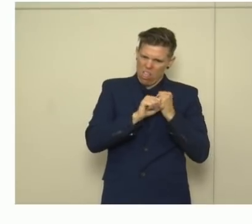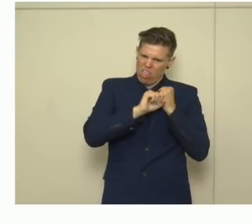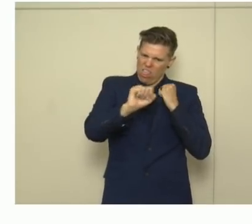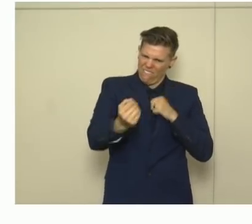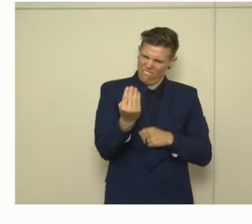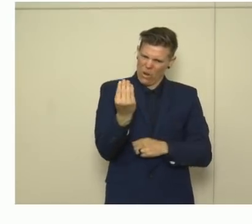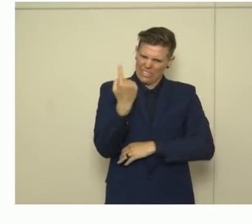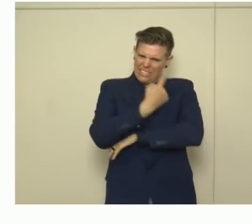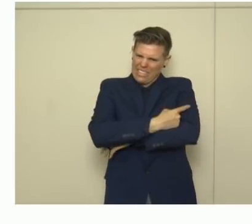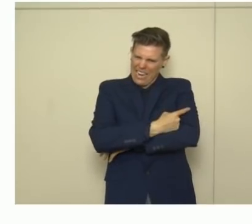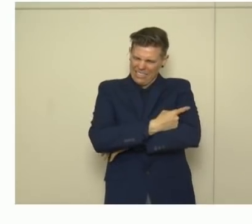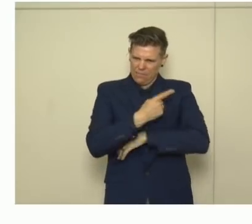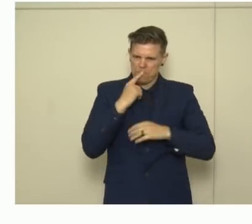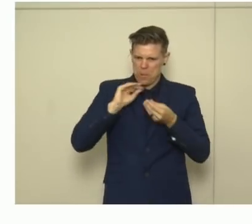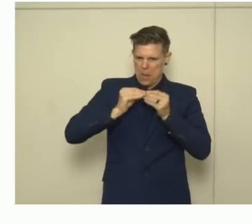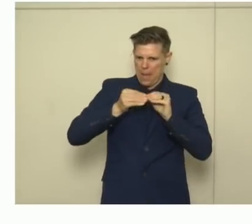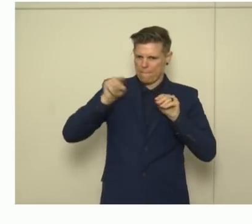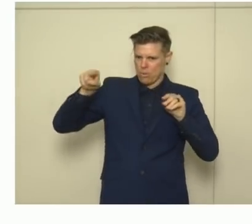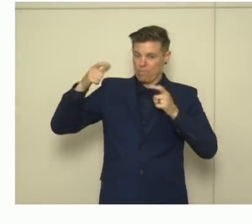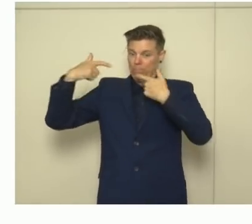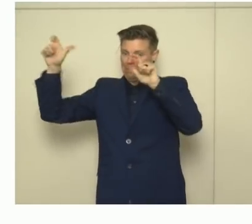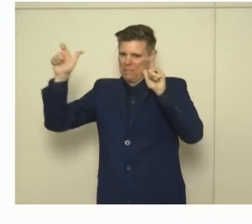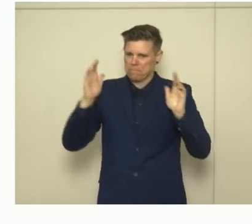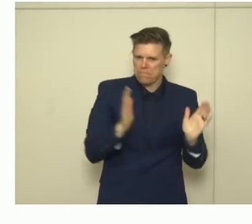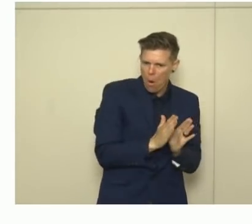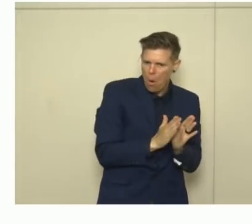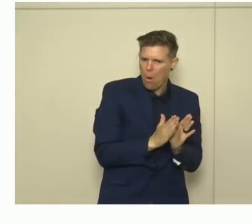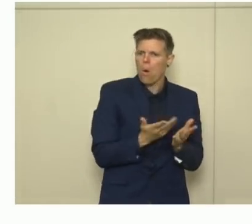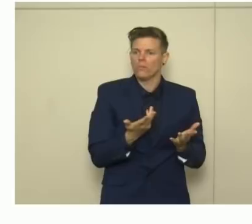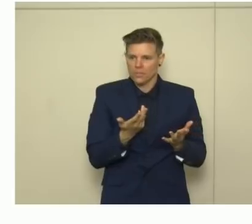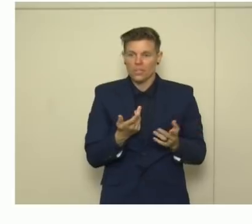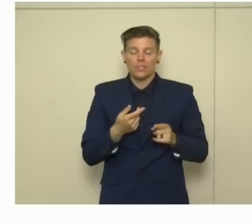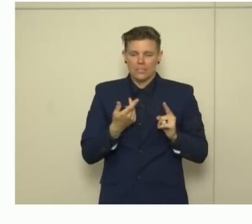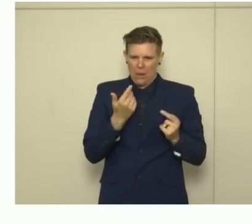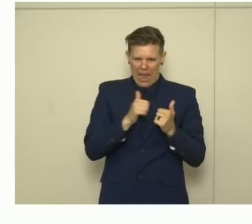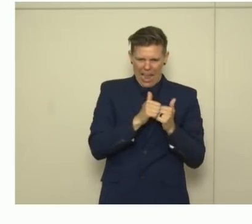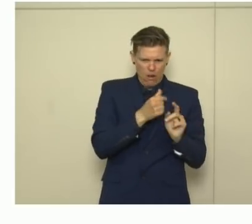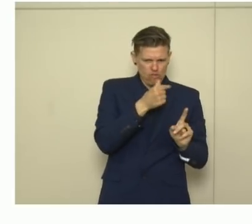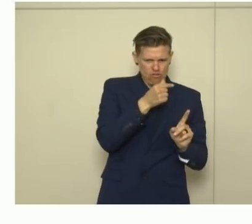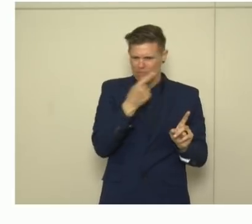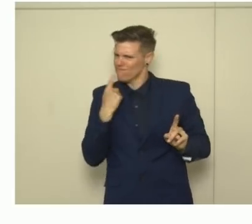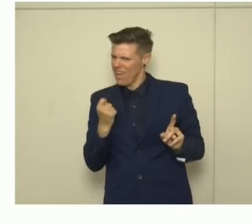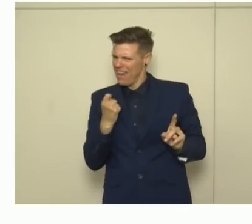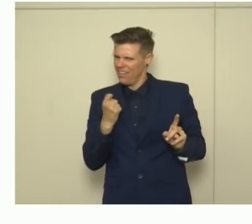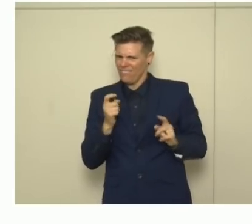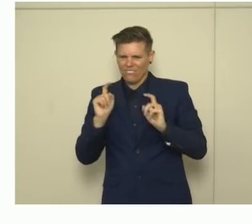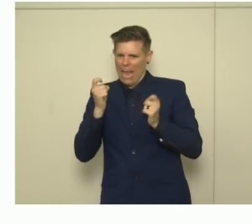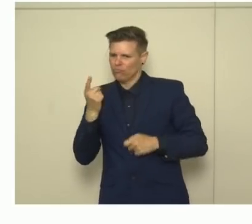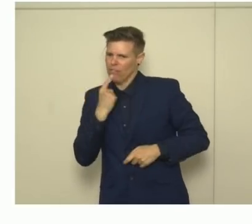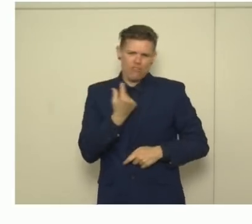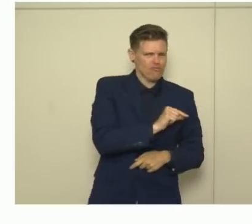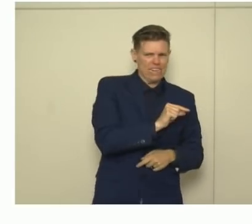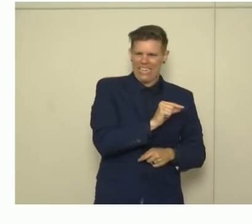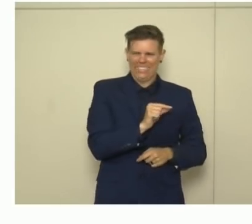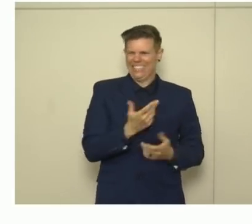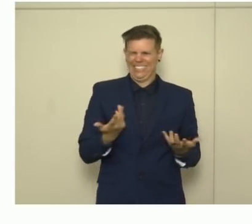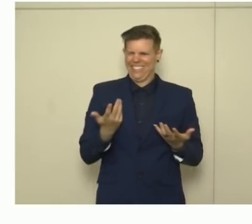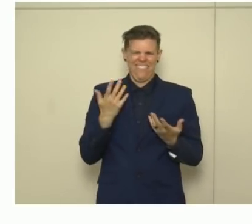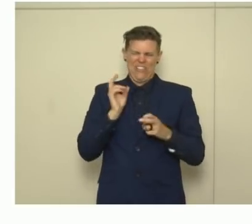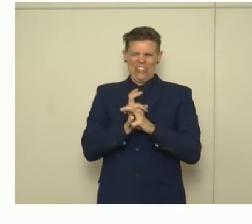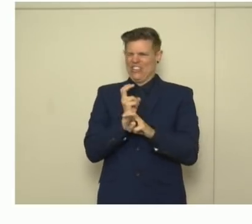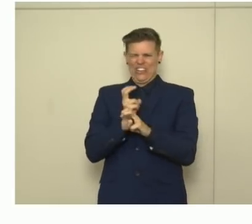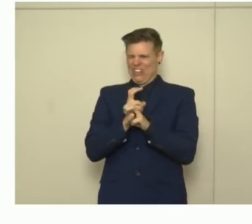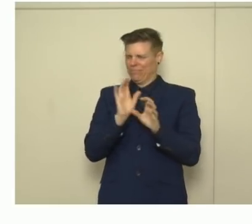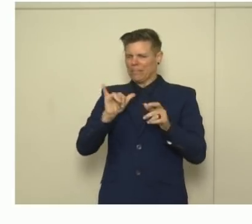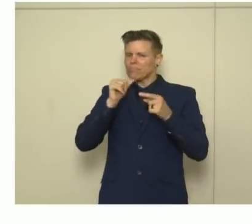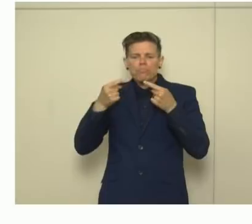green to red or vice versa. So we're working on that, and we'll have more details about that before